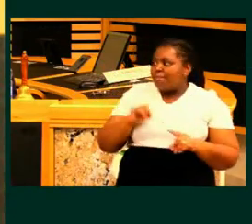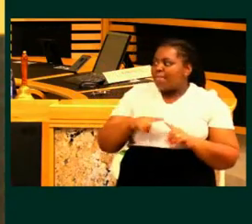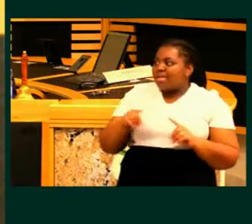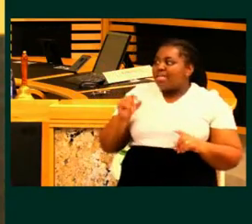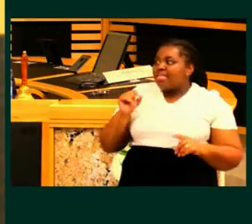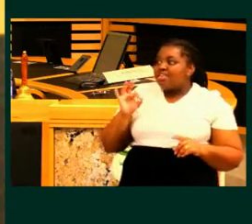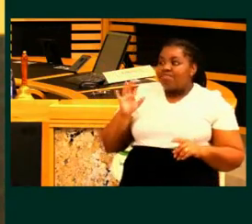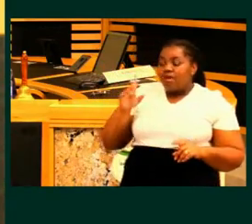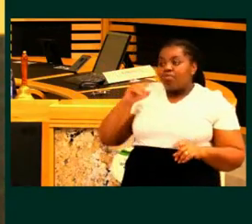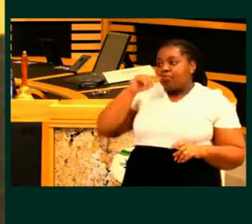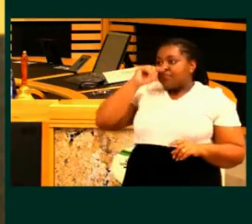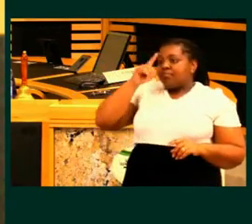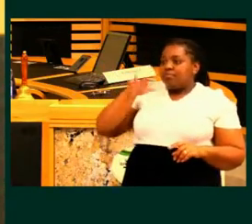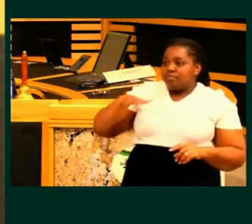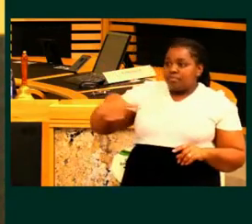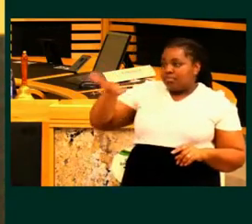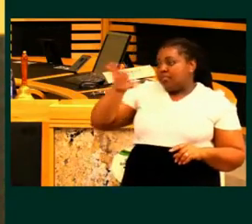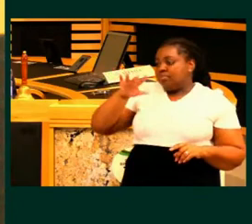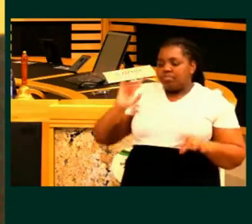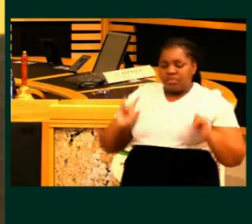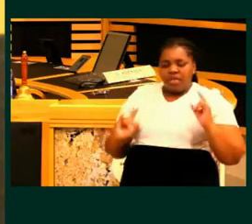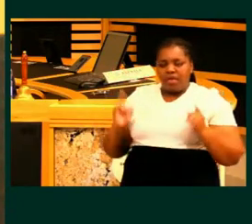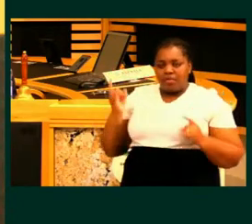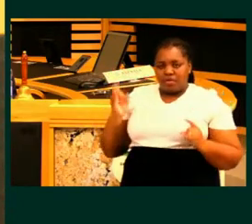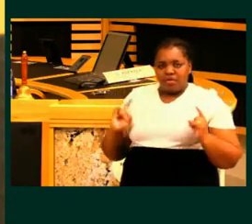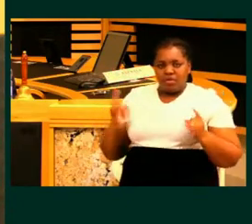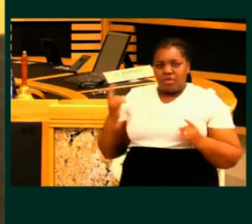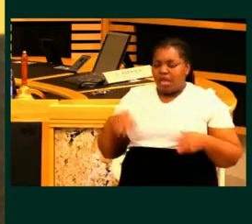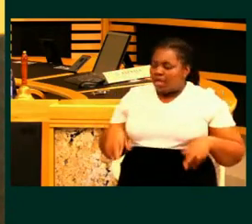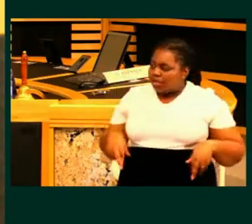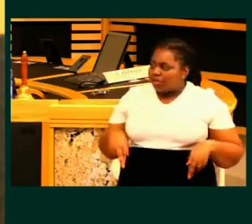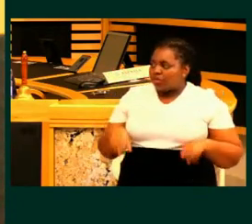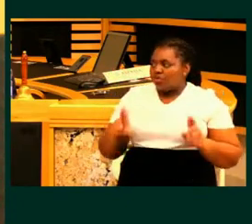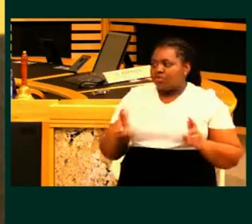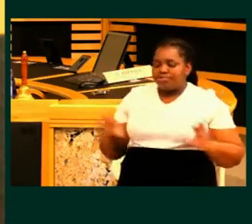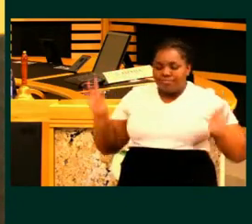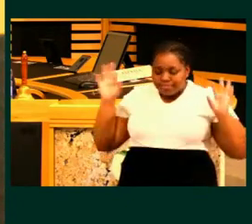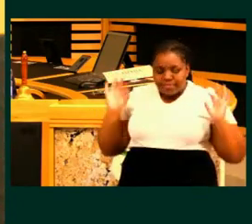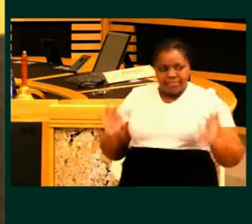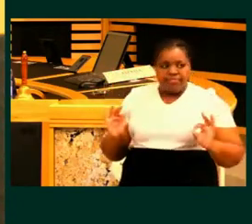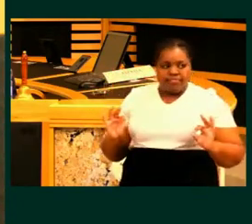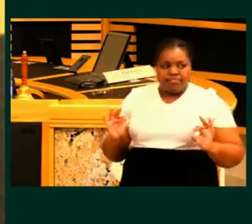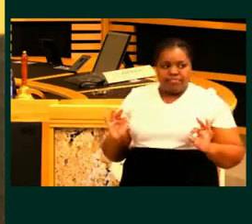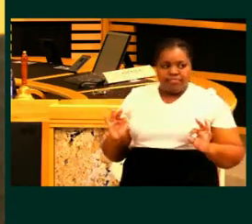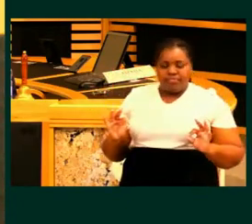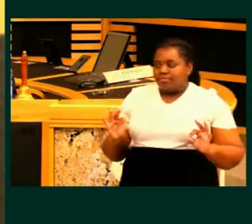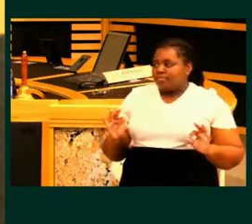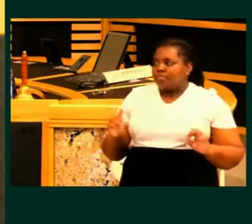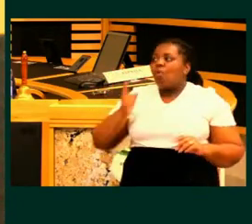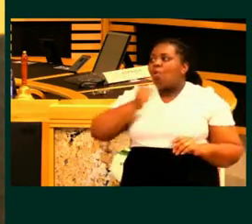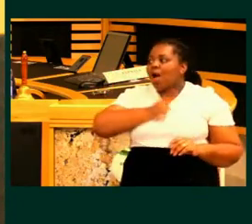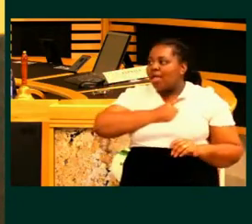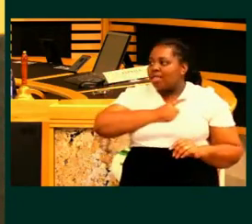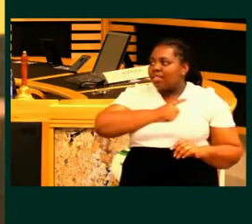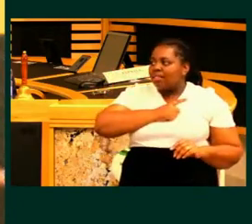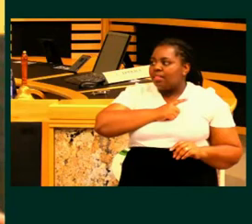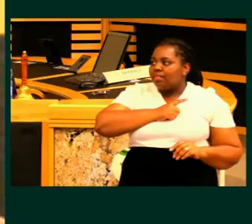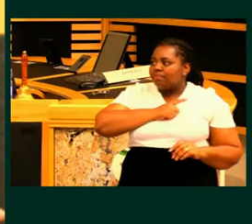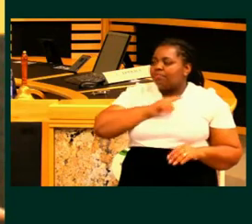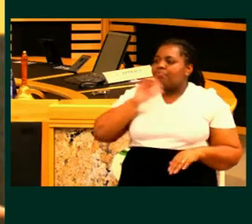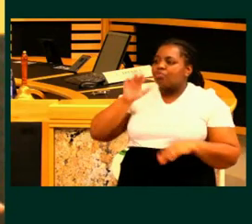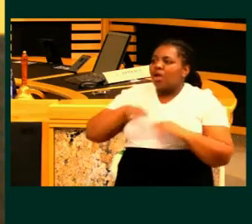an urban areas a town roads are solid precisely because over and above